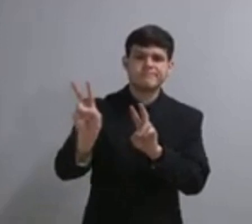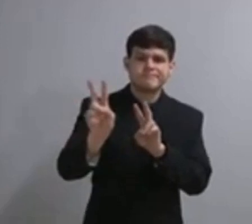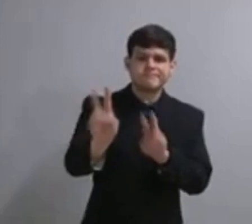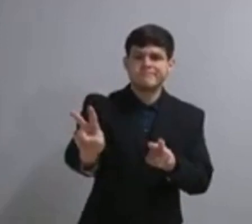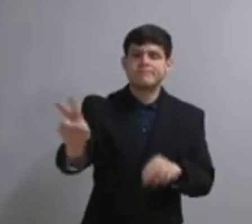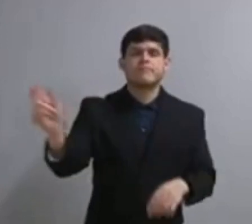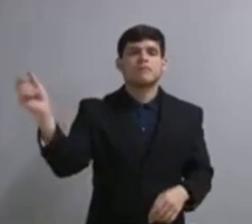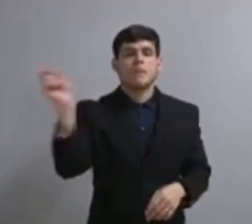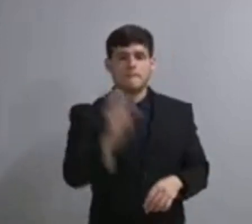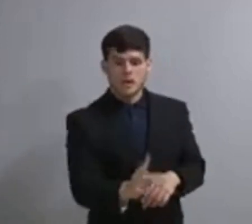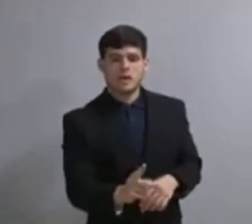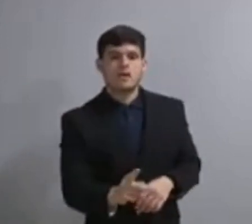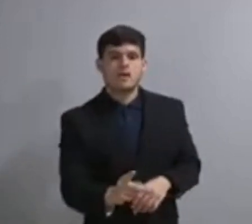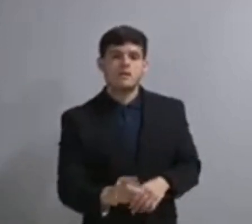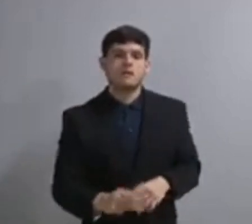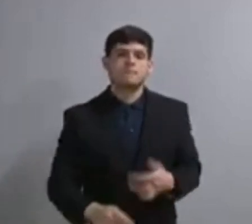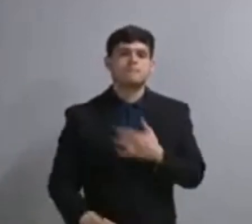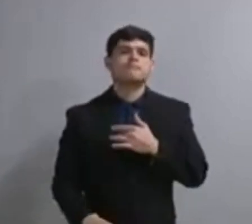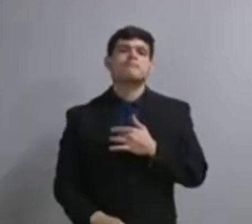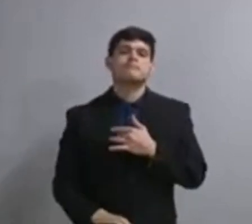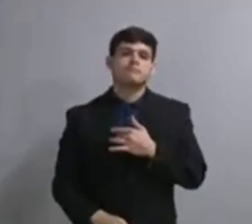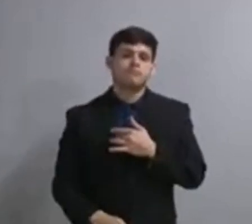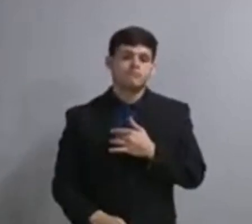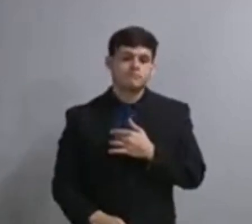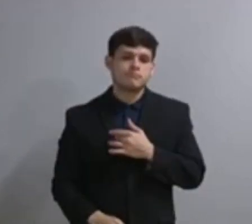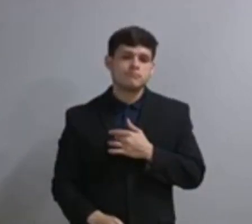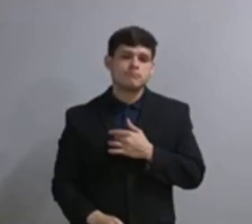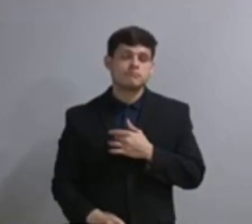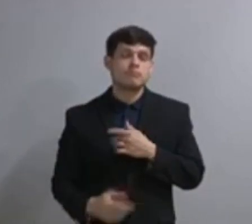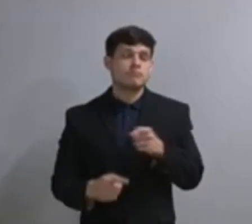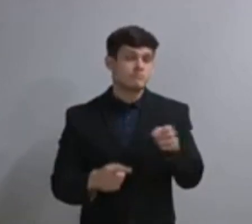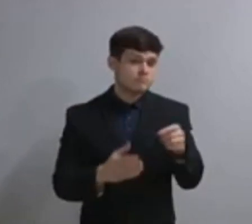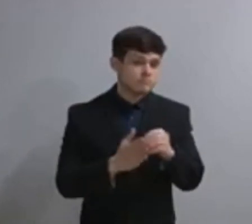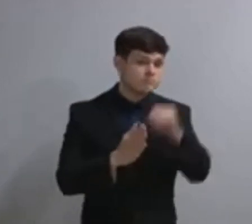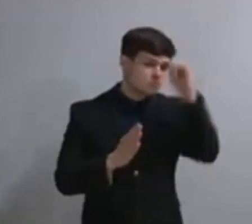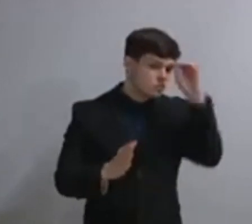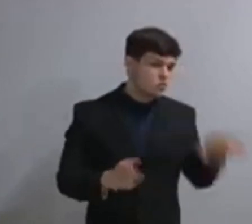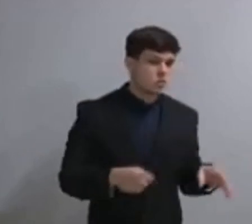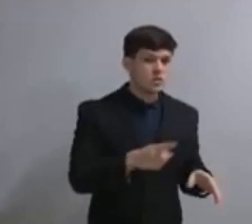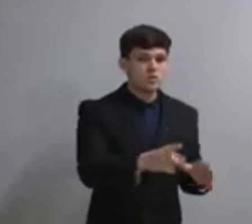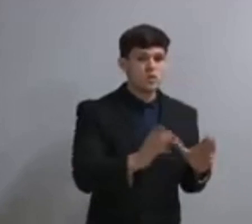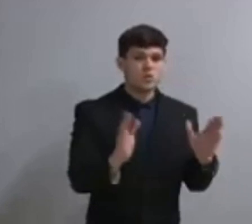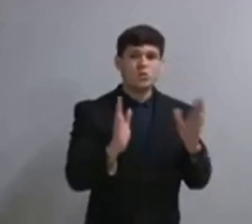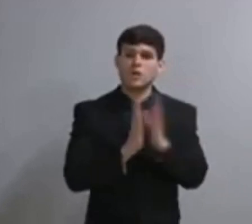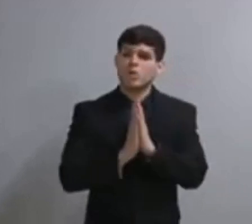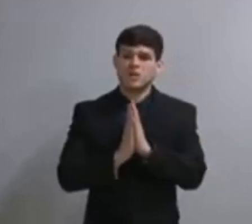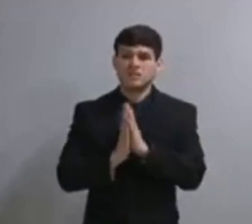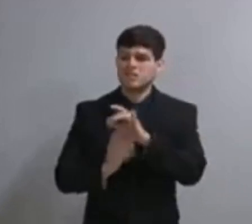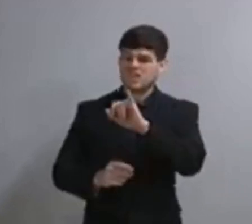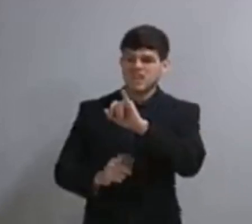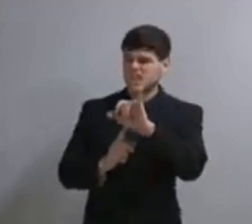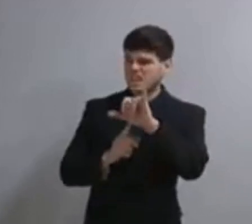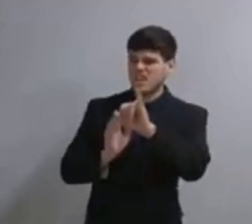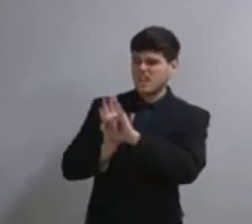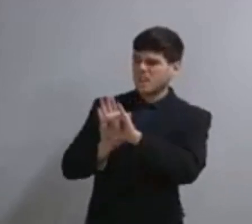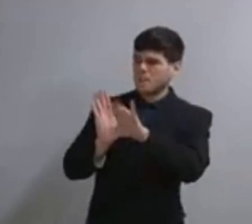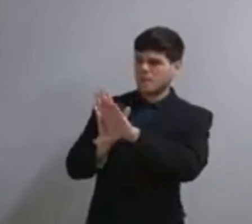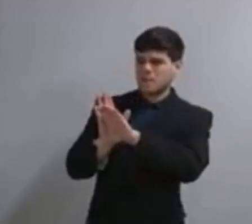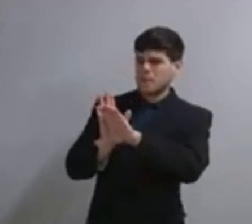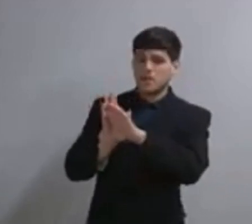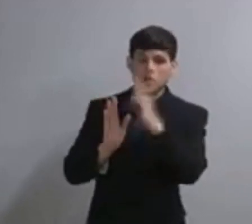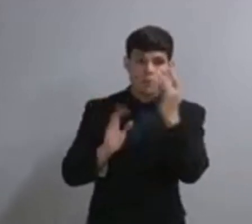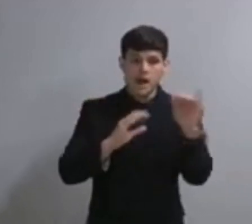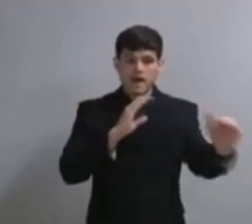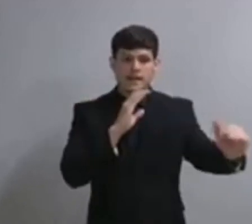You made it back. And there was the student who requested an incomplete in an